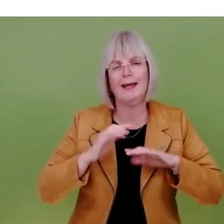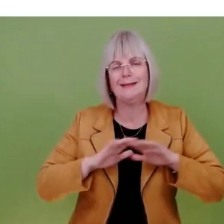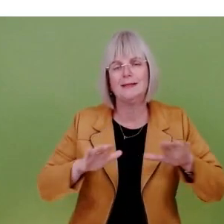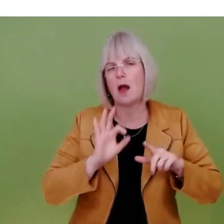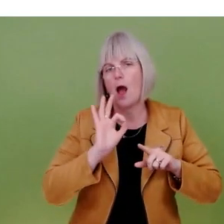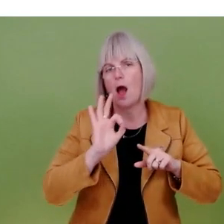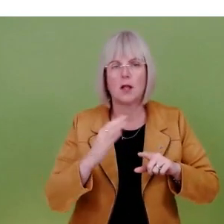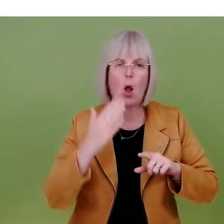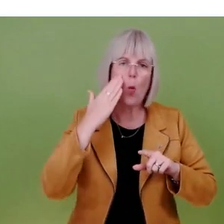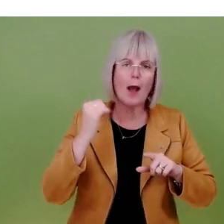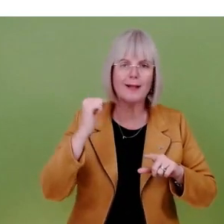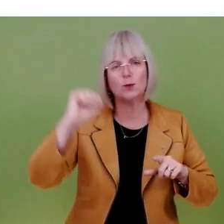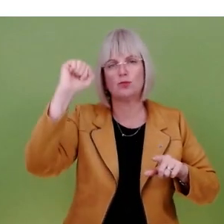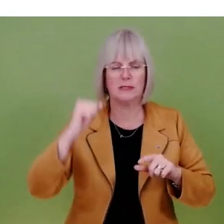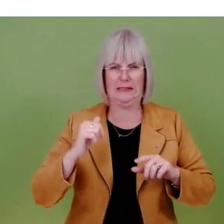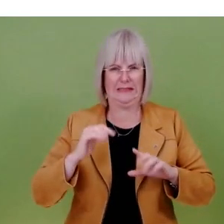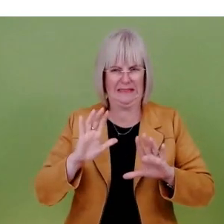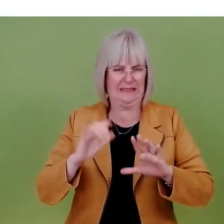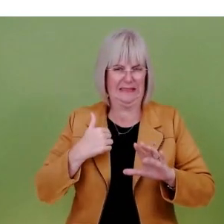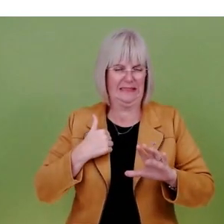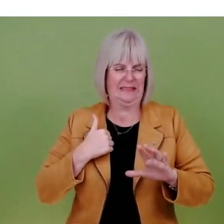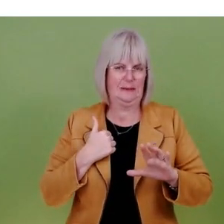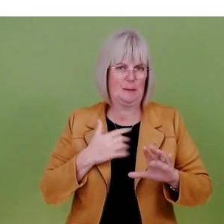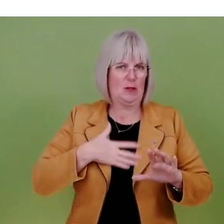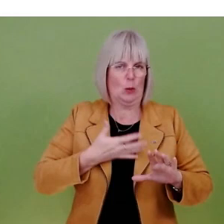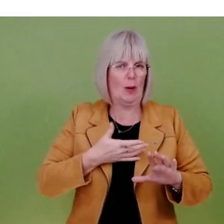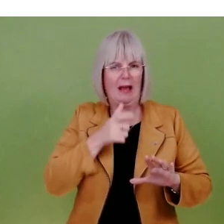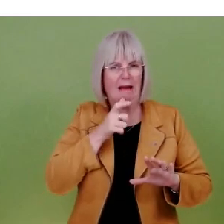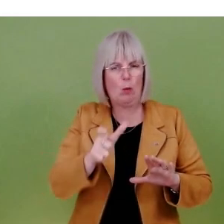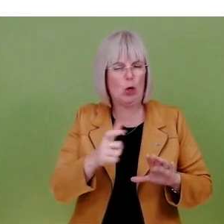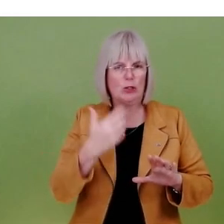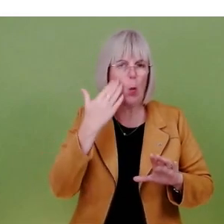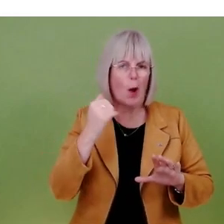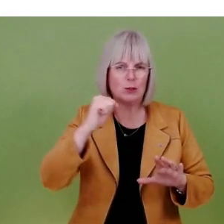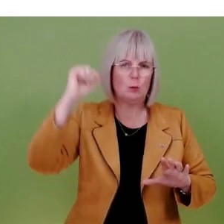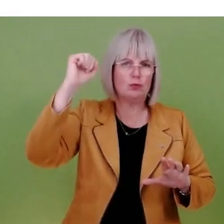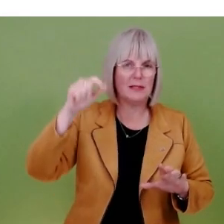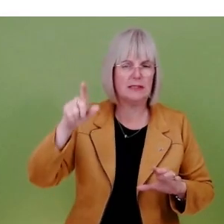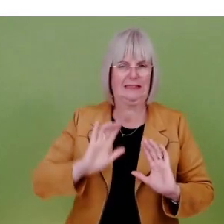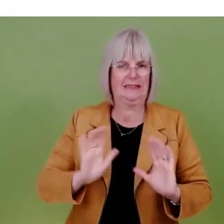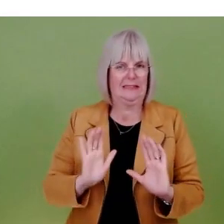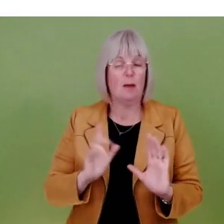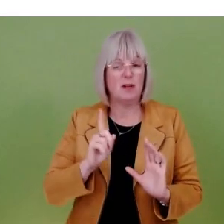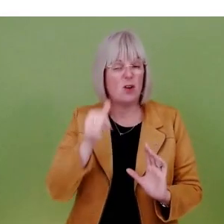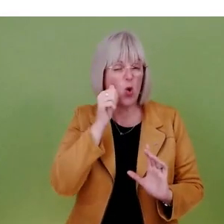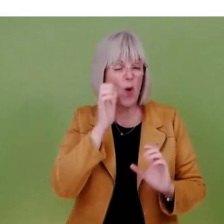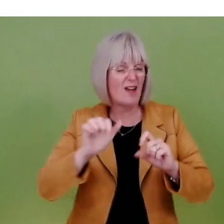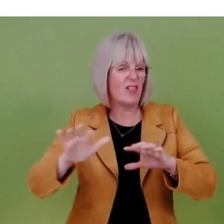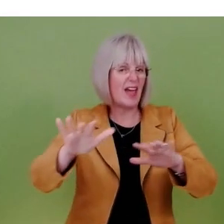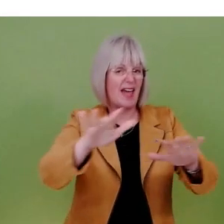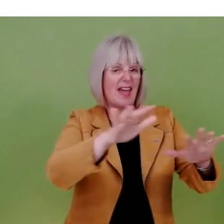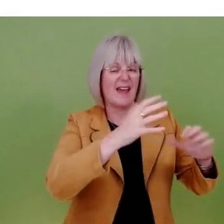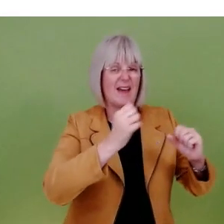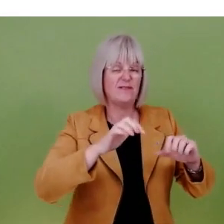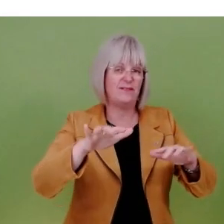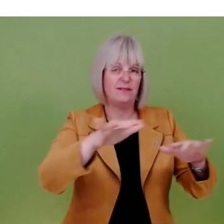because I don't put one group of people over another myself, but that is a term that's out there. But I think we have a lot of similarities as well,